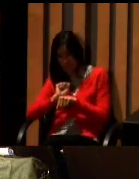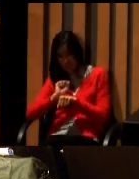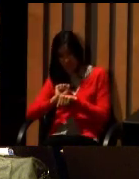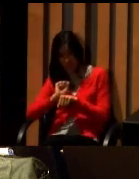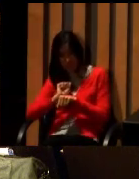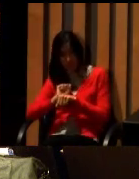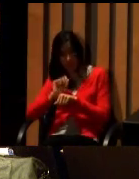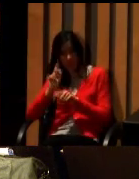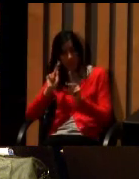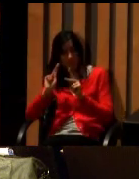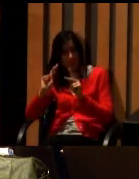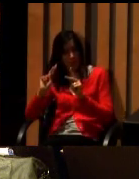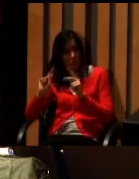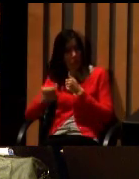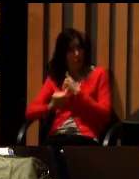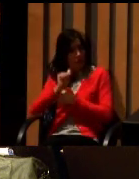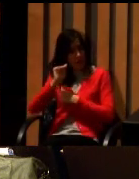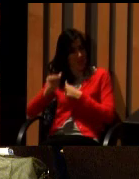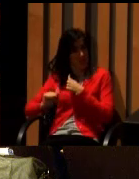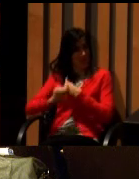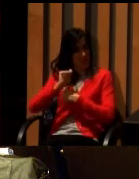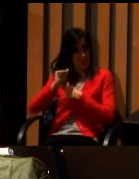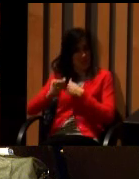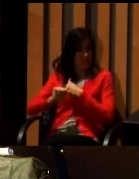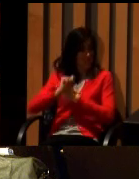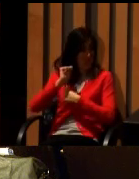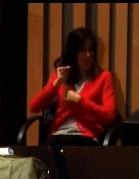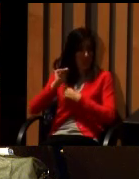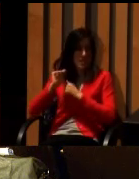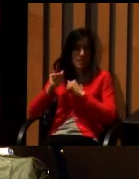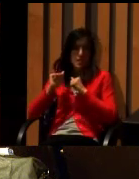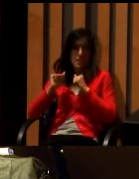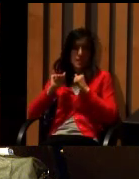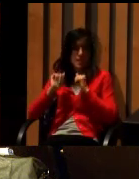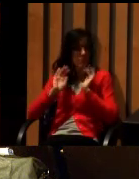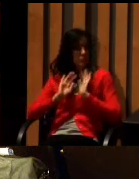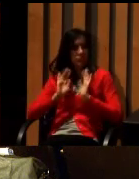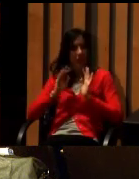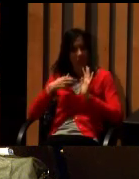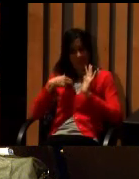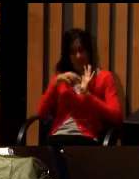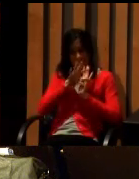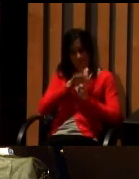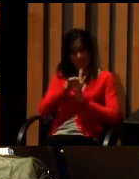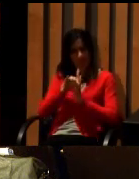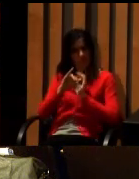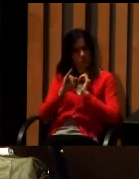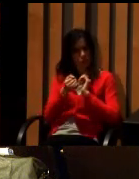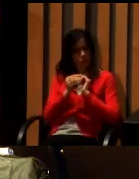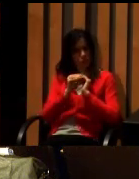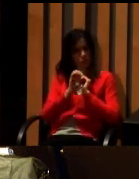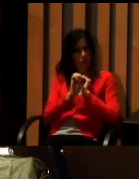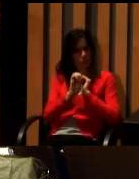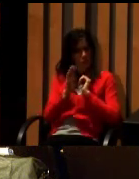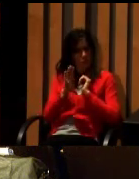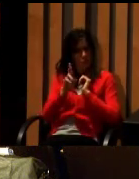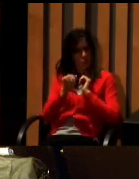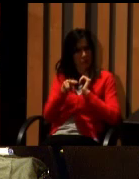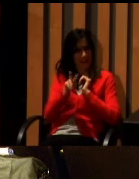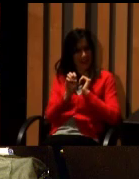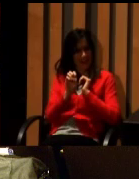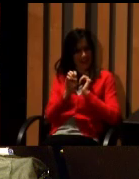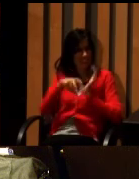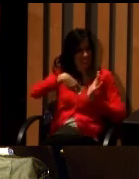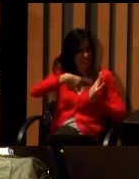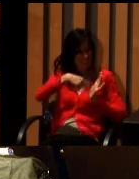after we videotaped what Joe Brave really was doing. And as a person got up and said, we do nothing but honor you, we put it up in a